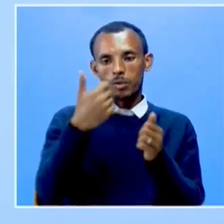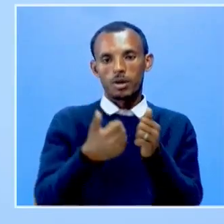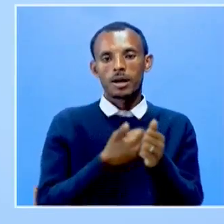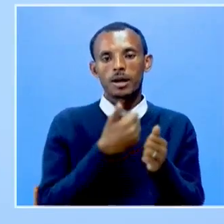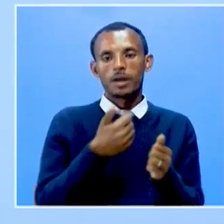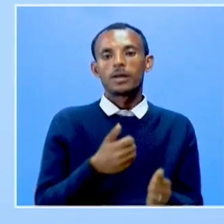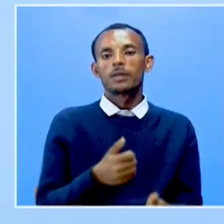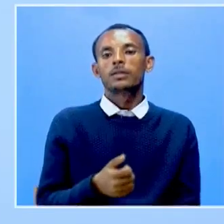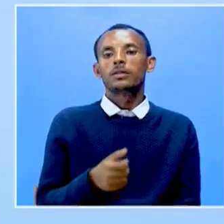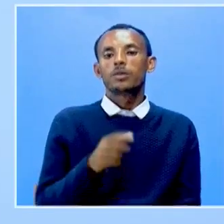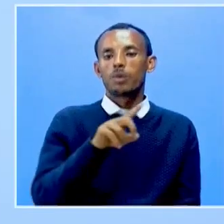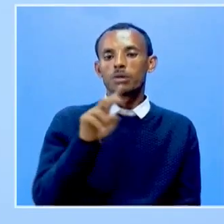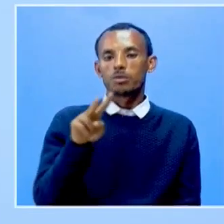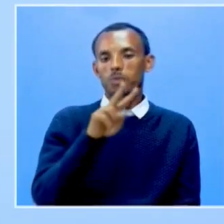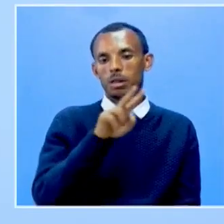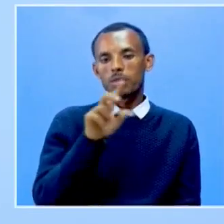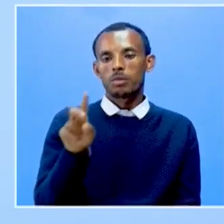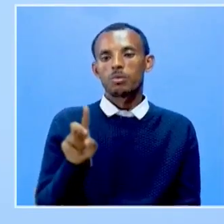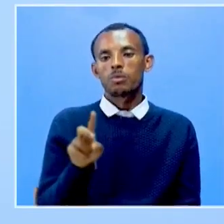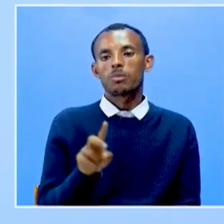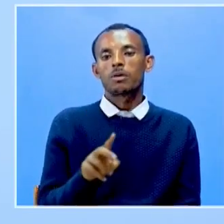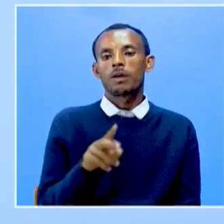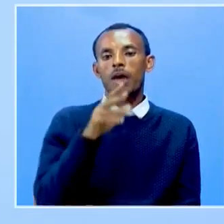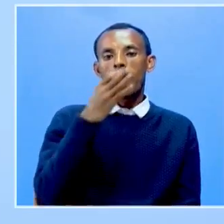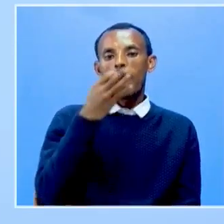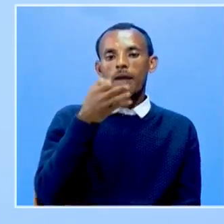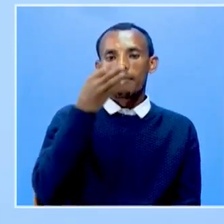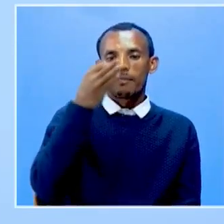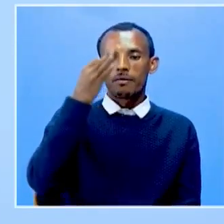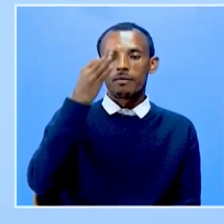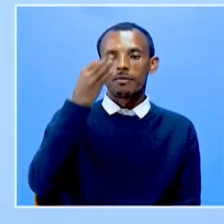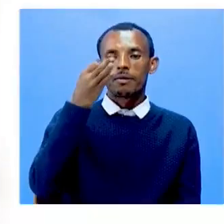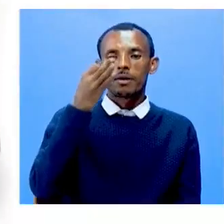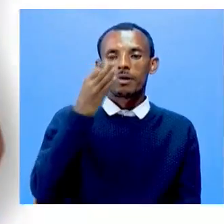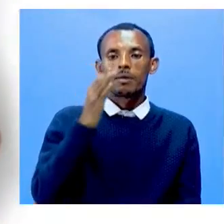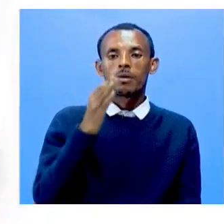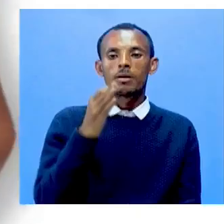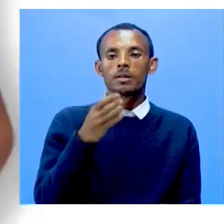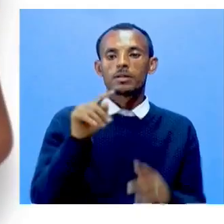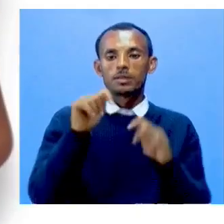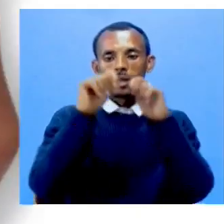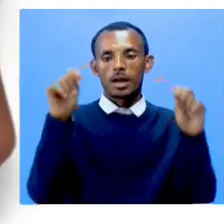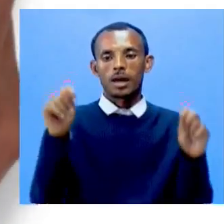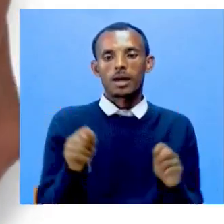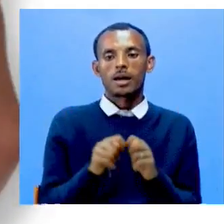1, 2, 1, 2. So FBE. Triangle